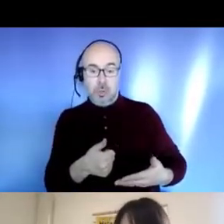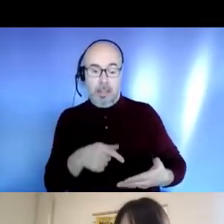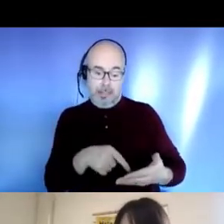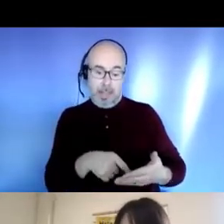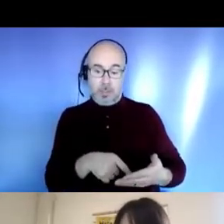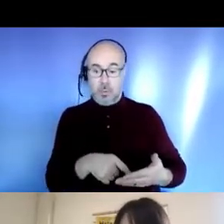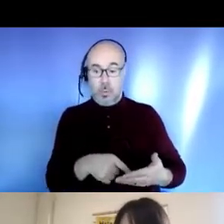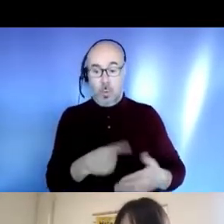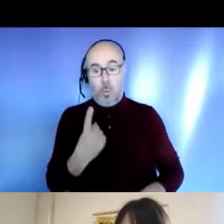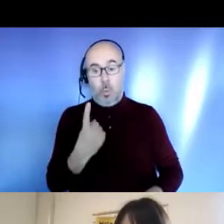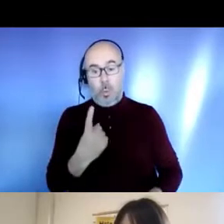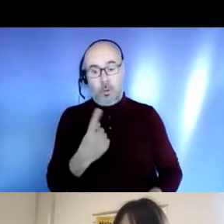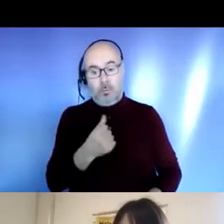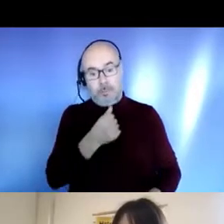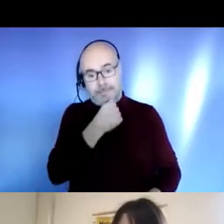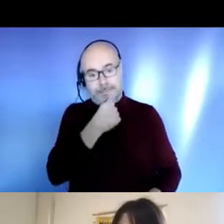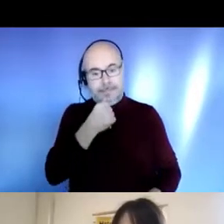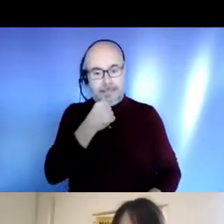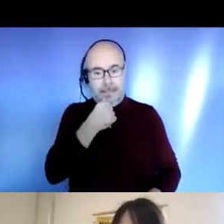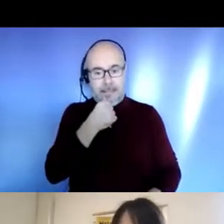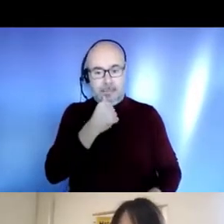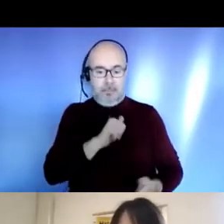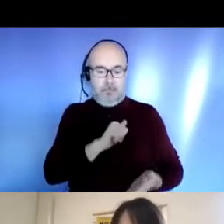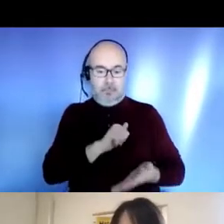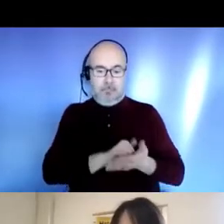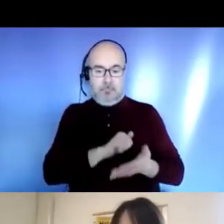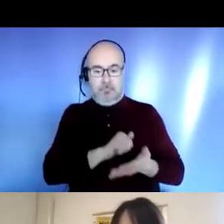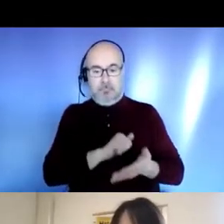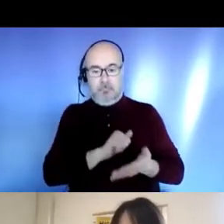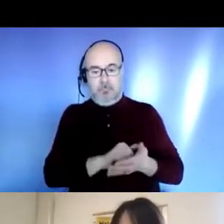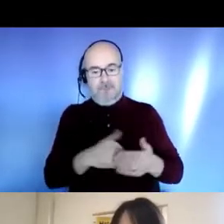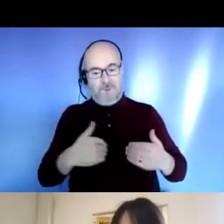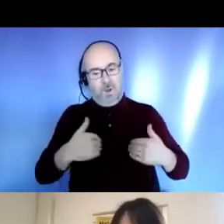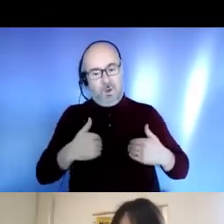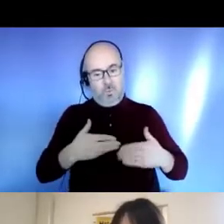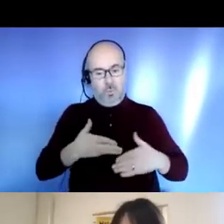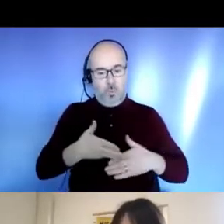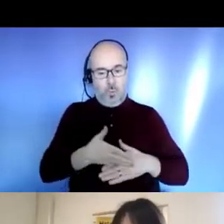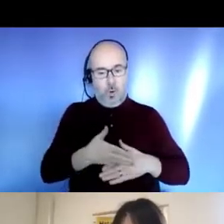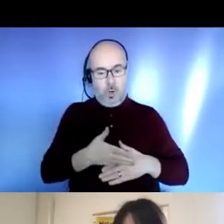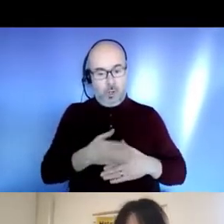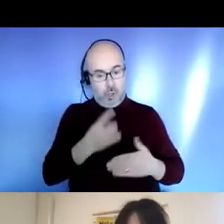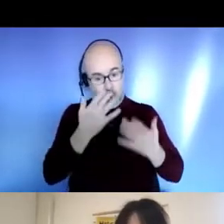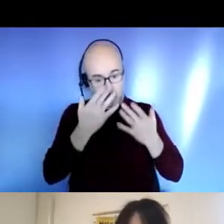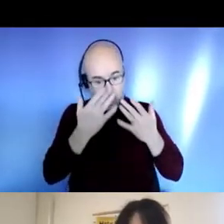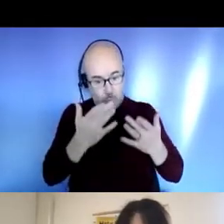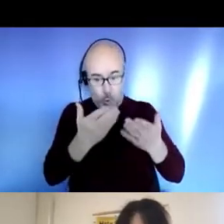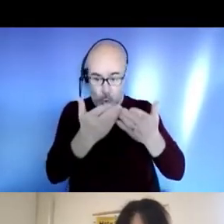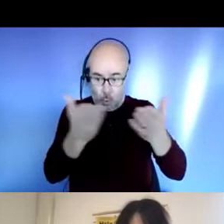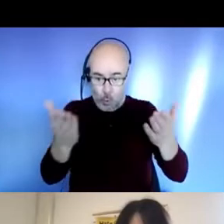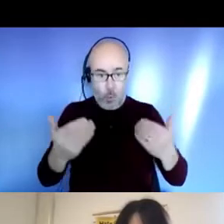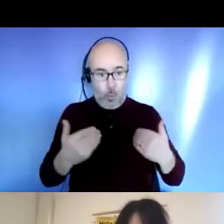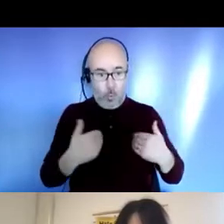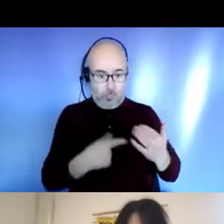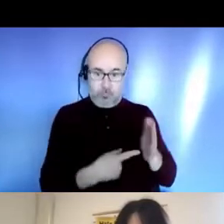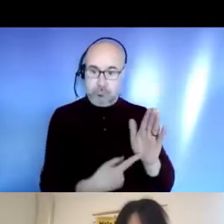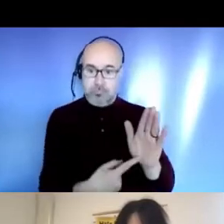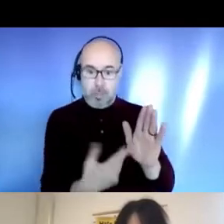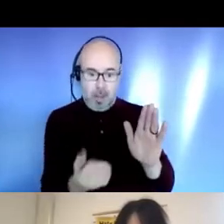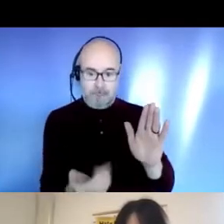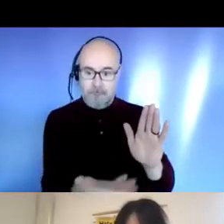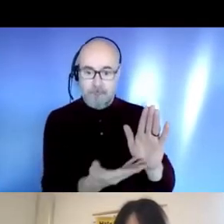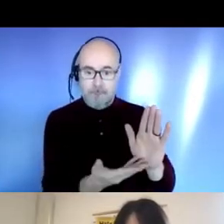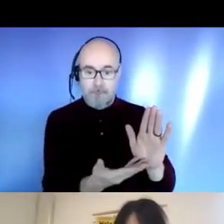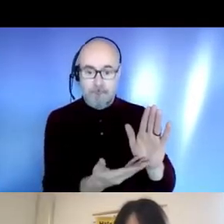a nice plus for the programme and how it can deliver for users. We also